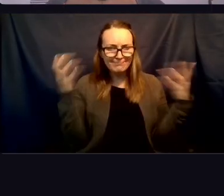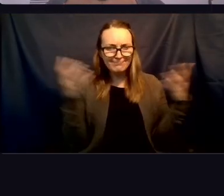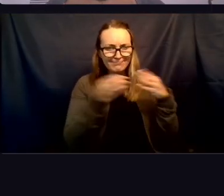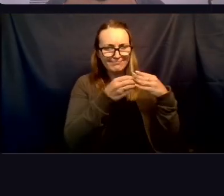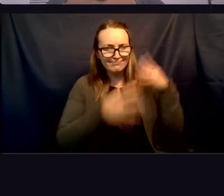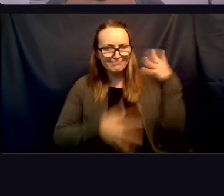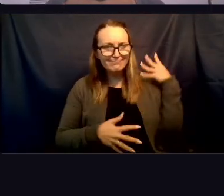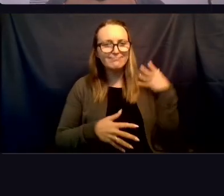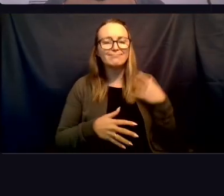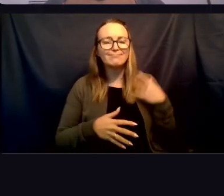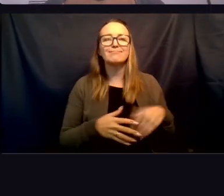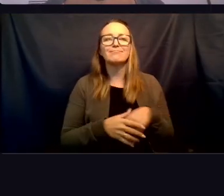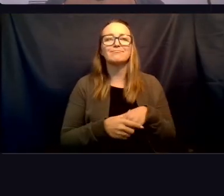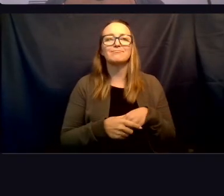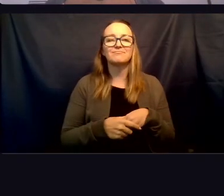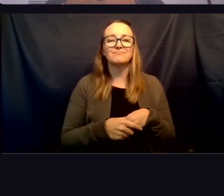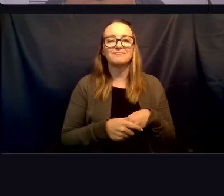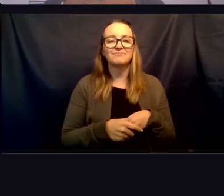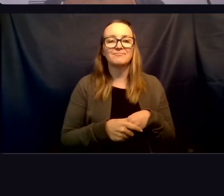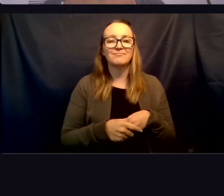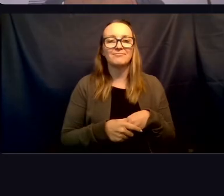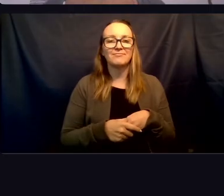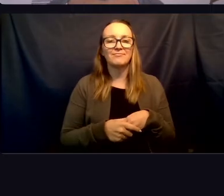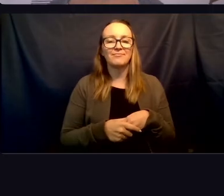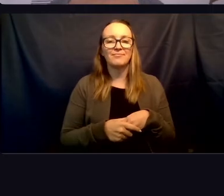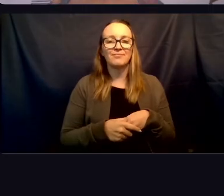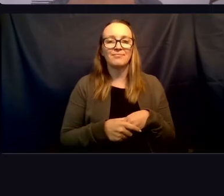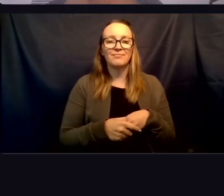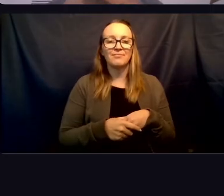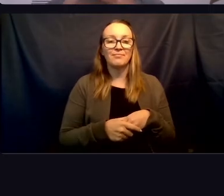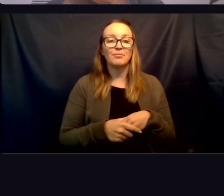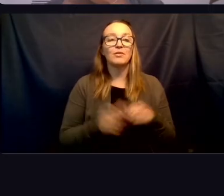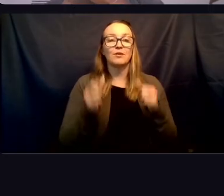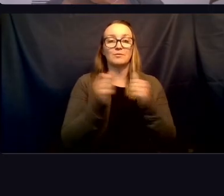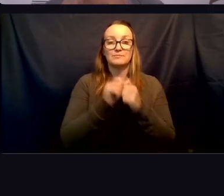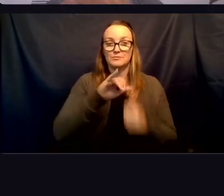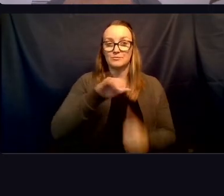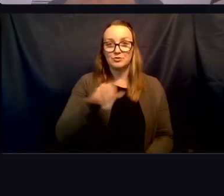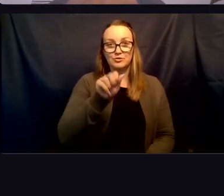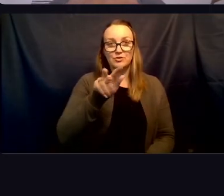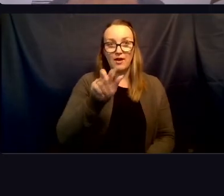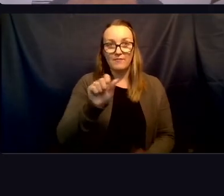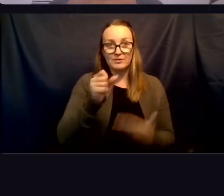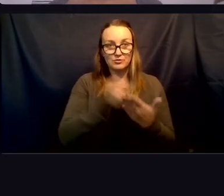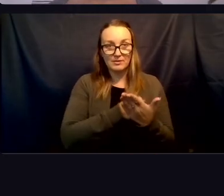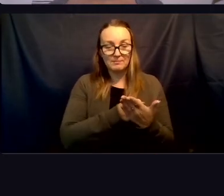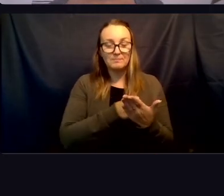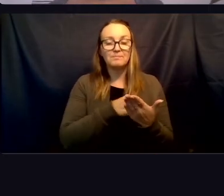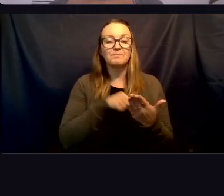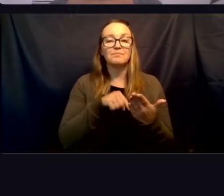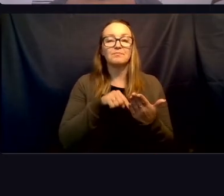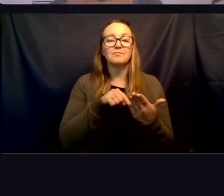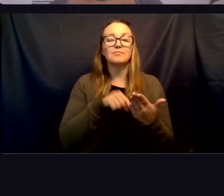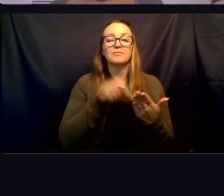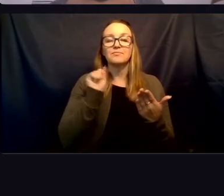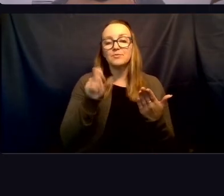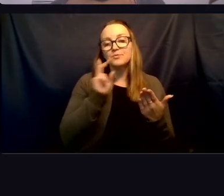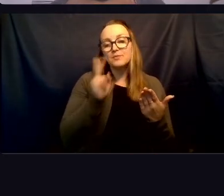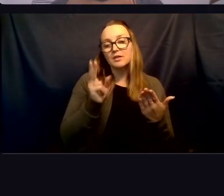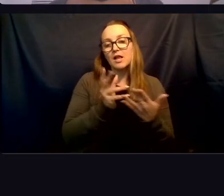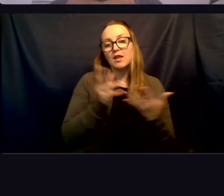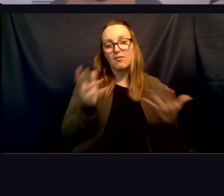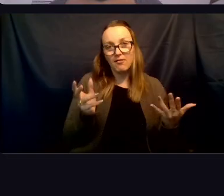and hop along in here. So as far as JavaScript resources, you can find a lot of information